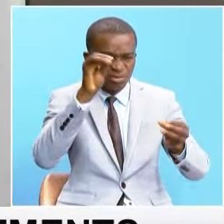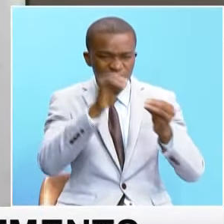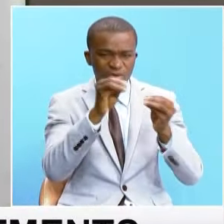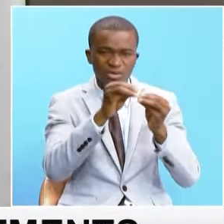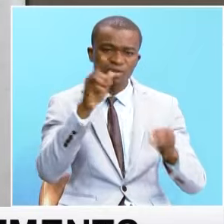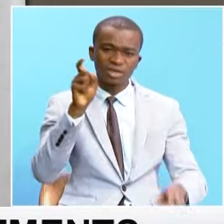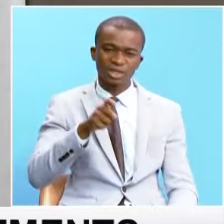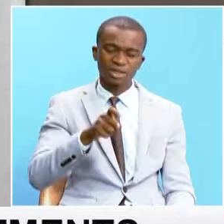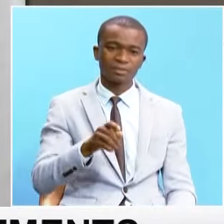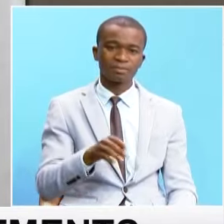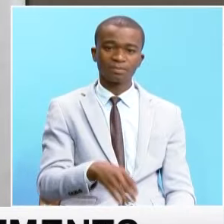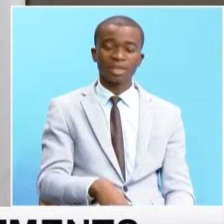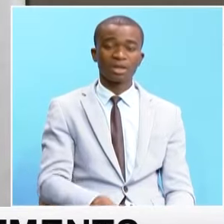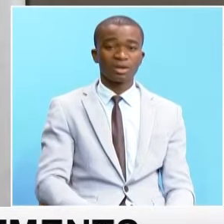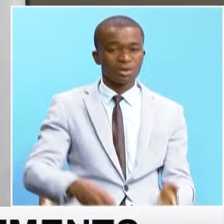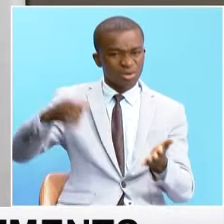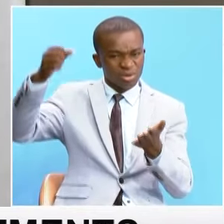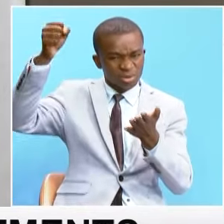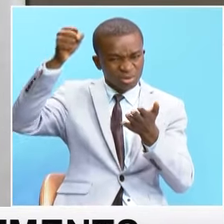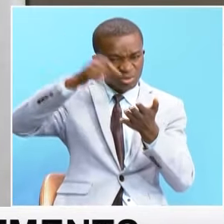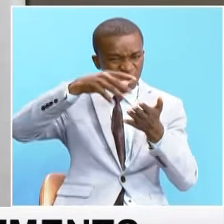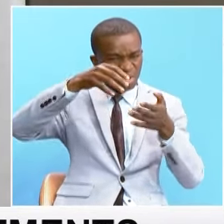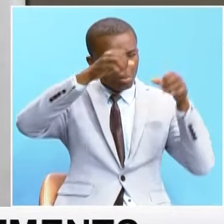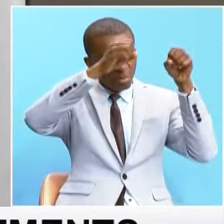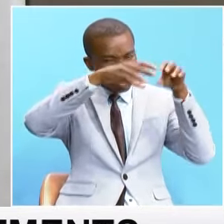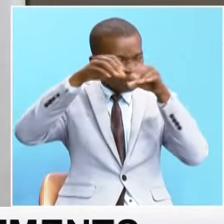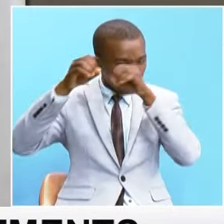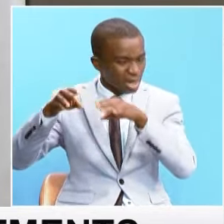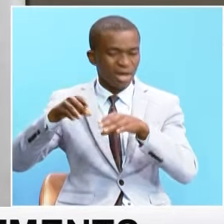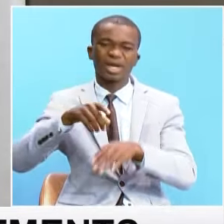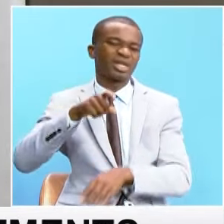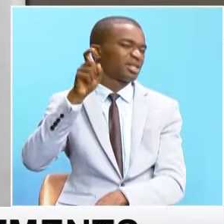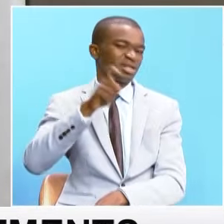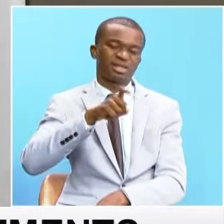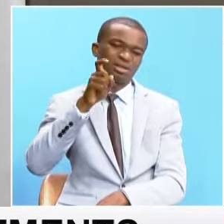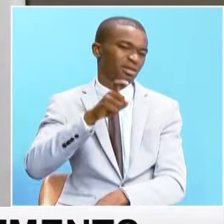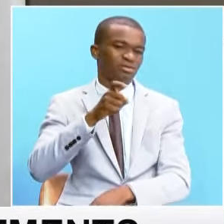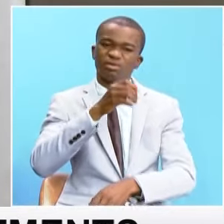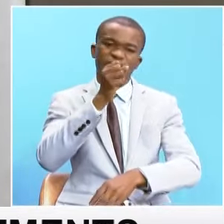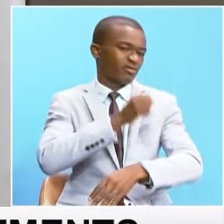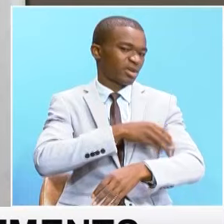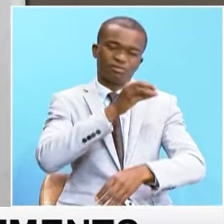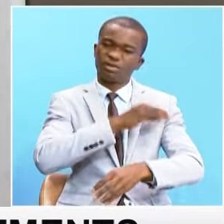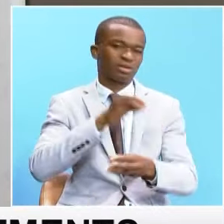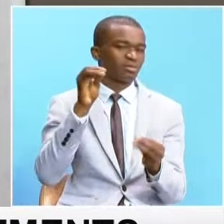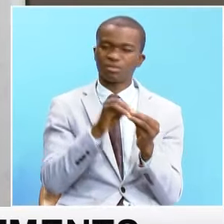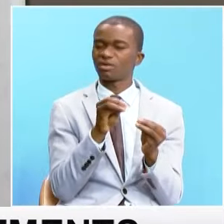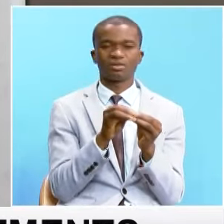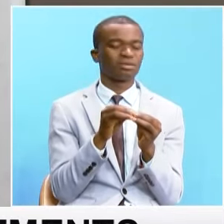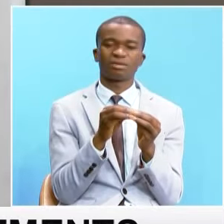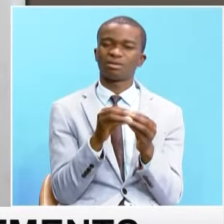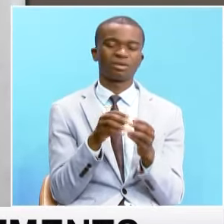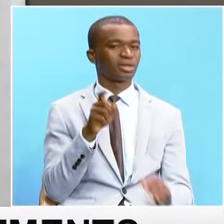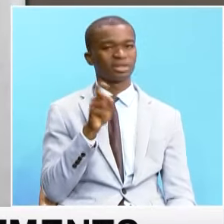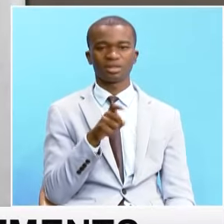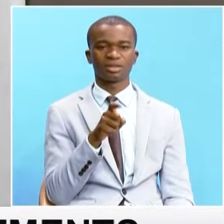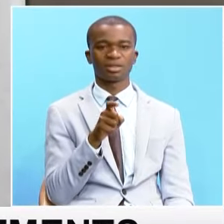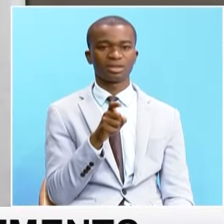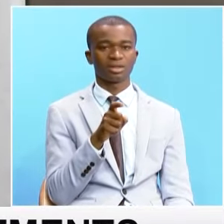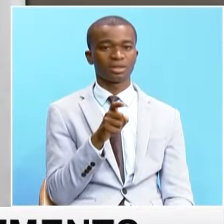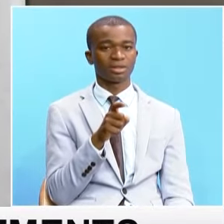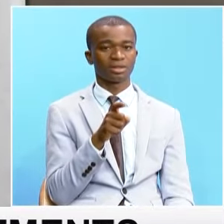Solar, wind, and coal energy production should be that focus, which also invest